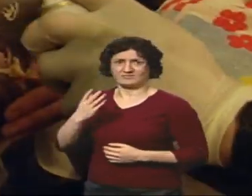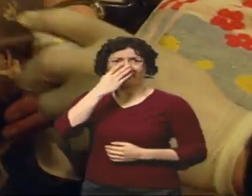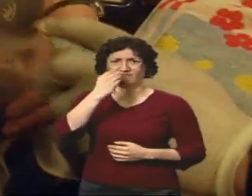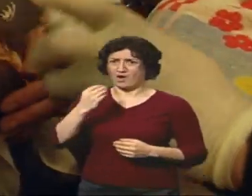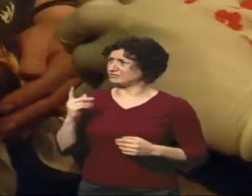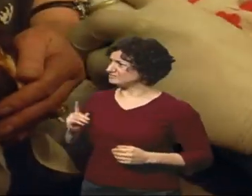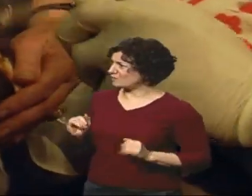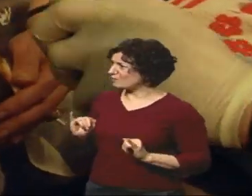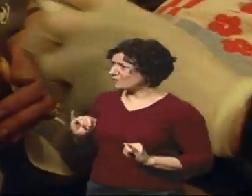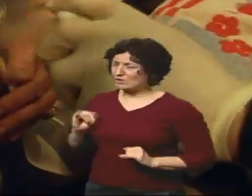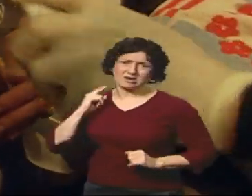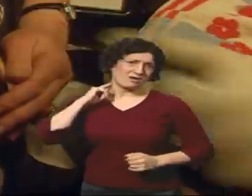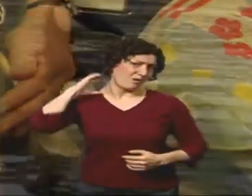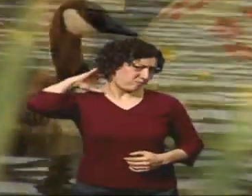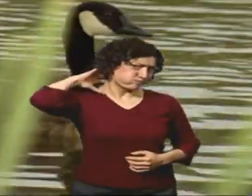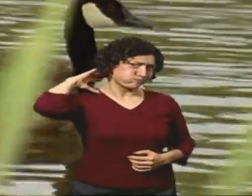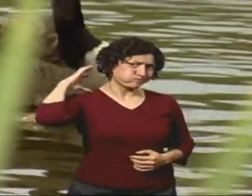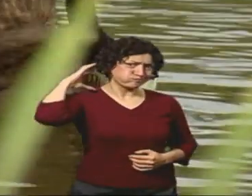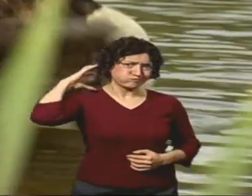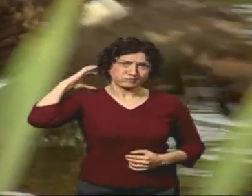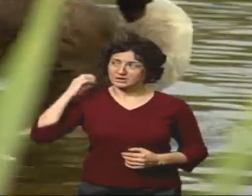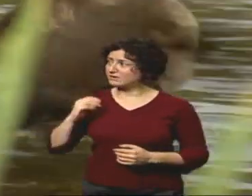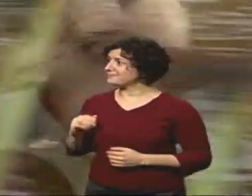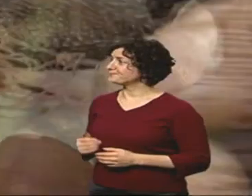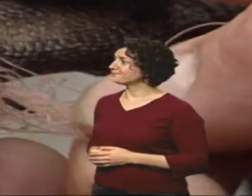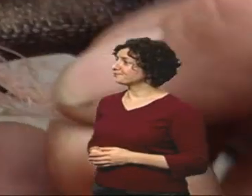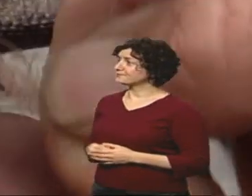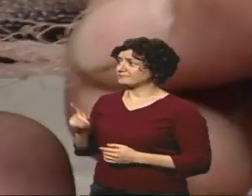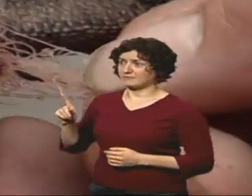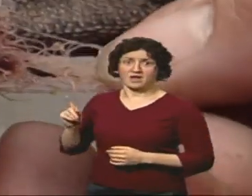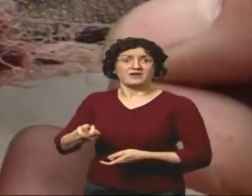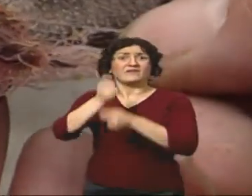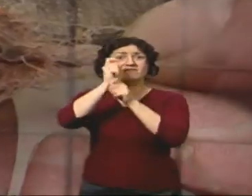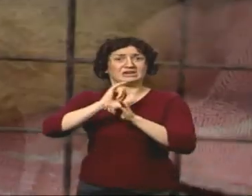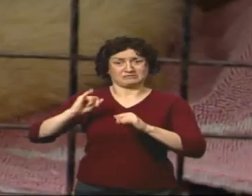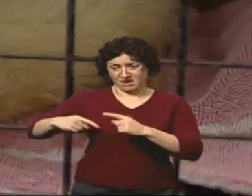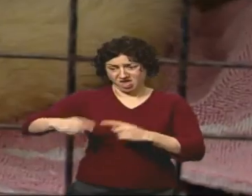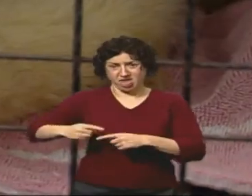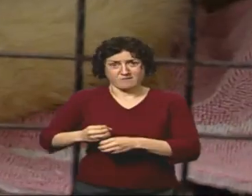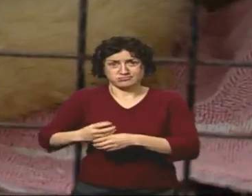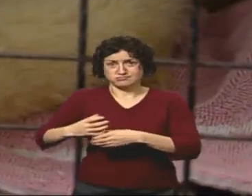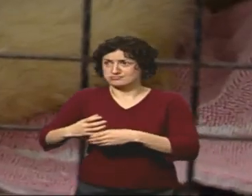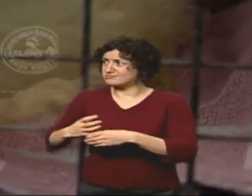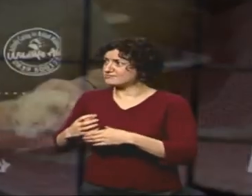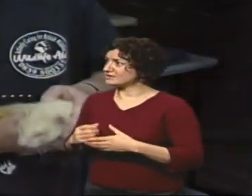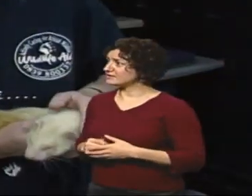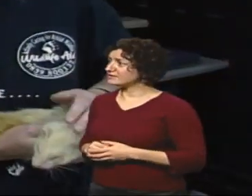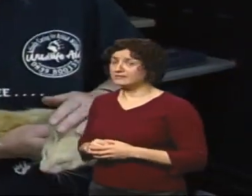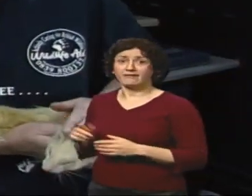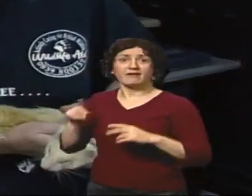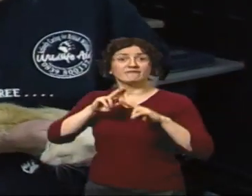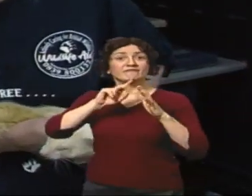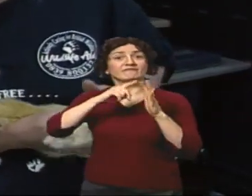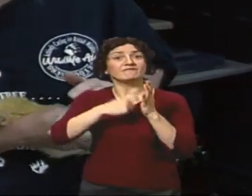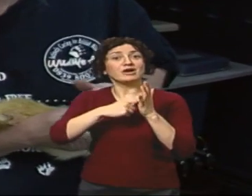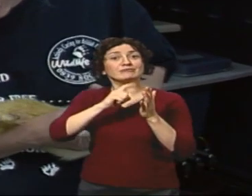a fox who has a nasty abscess on its head, a goose has fishing line caught round its leg, and Nelson, the one-eyed ferret,